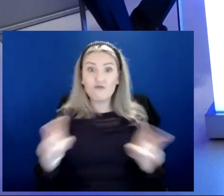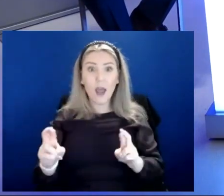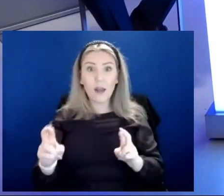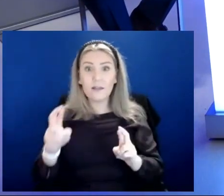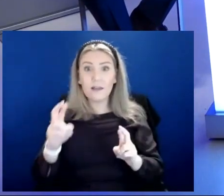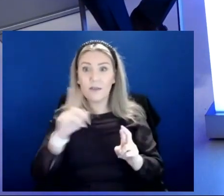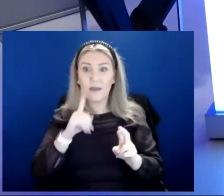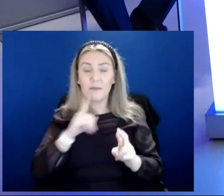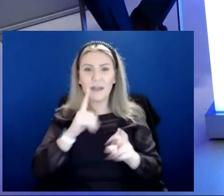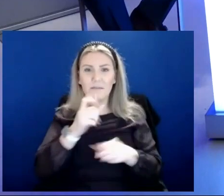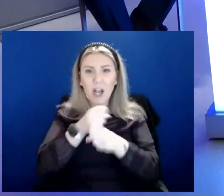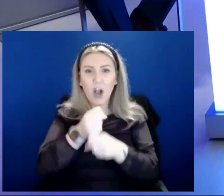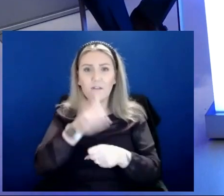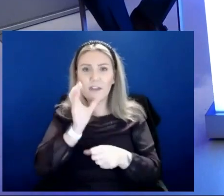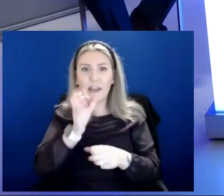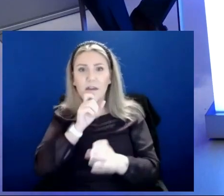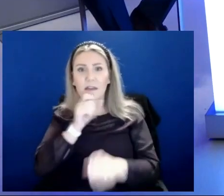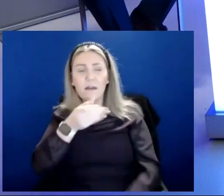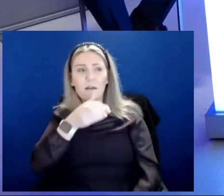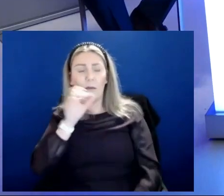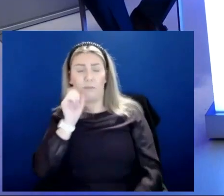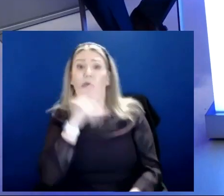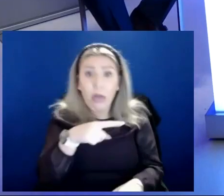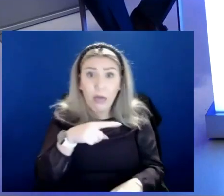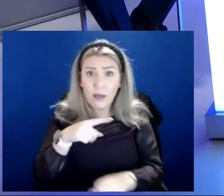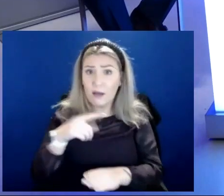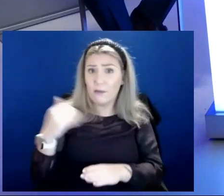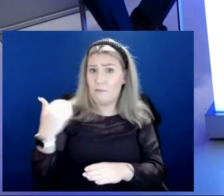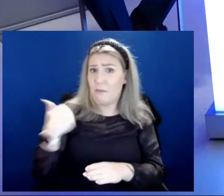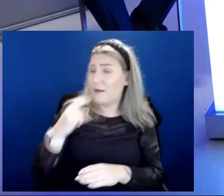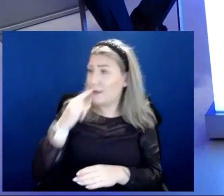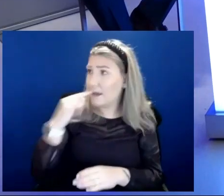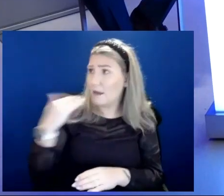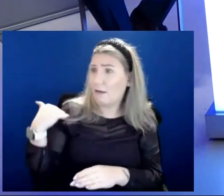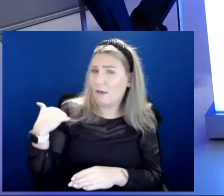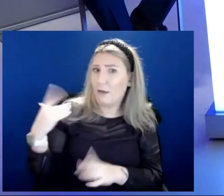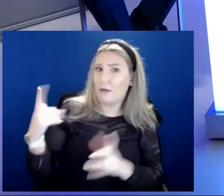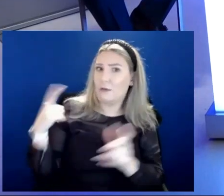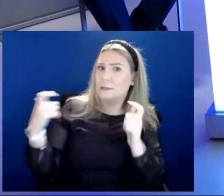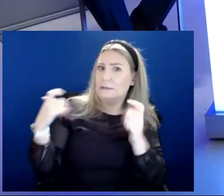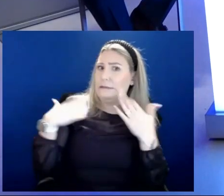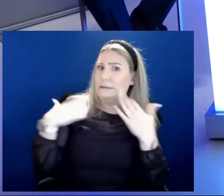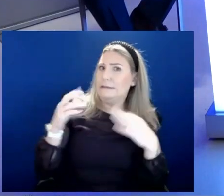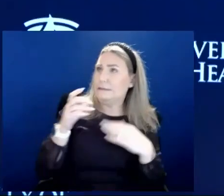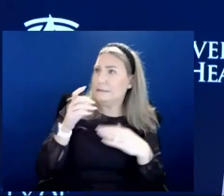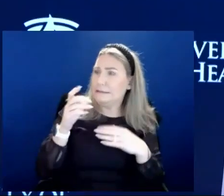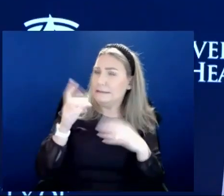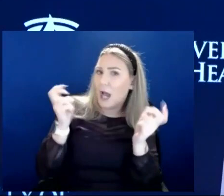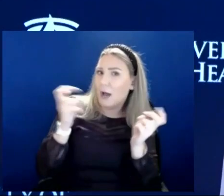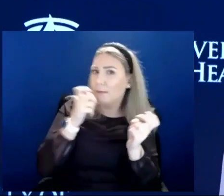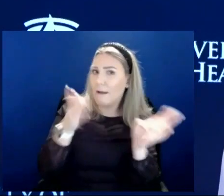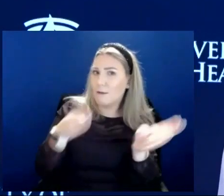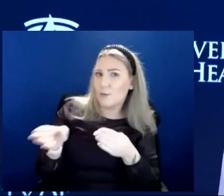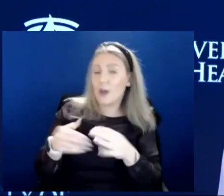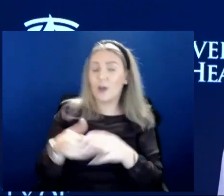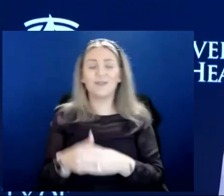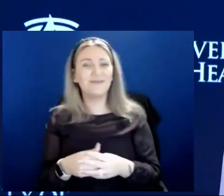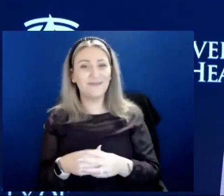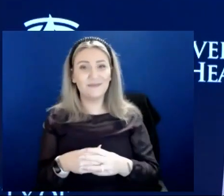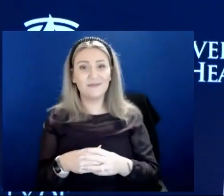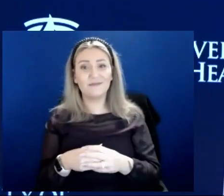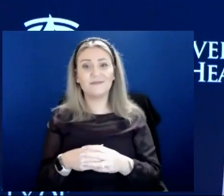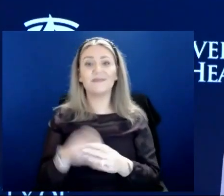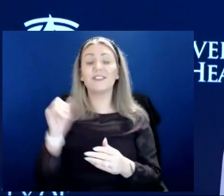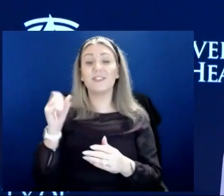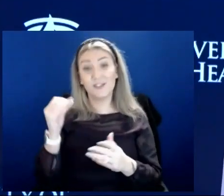and spit it out across the table because one of my kids asked me about some big topic that I'm just not prepared for. Right. So the fact of the matter